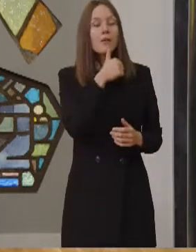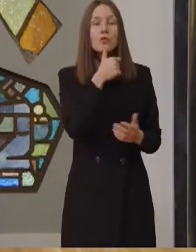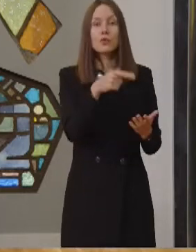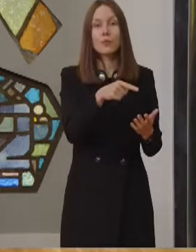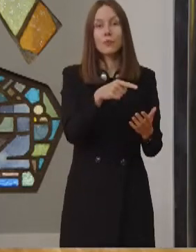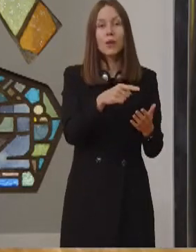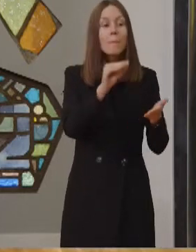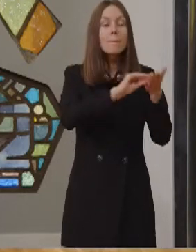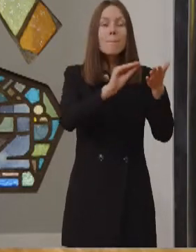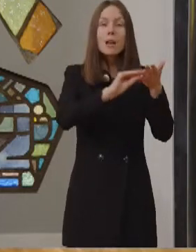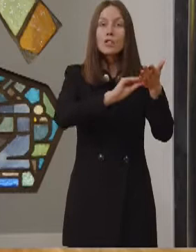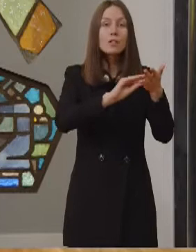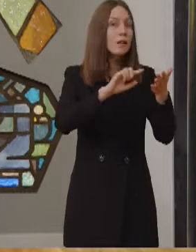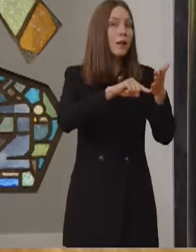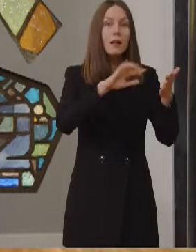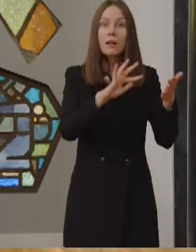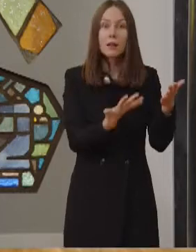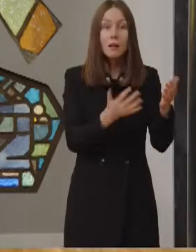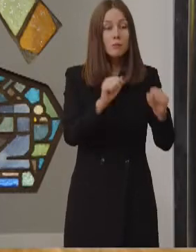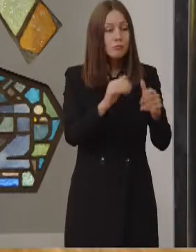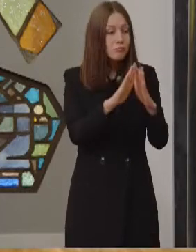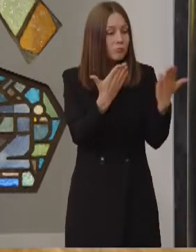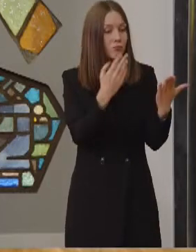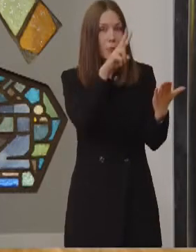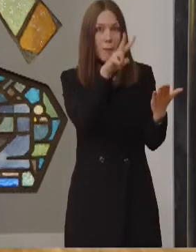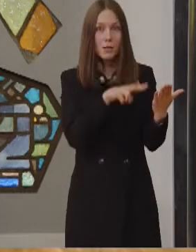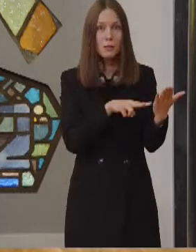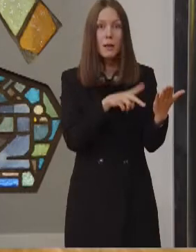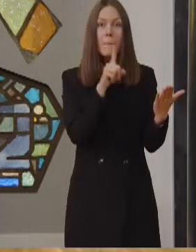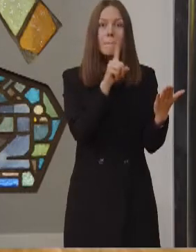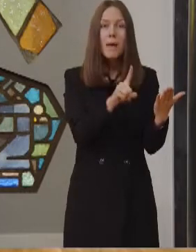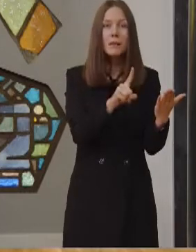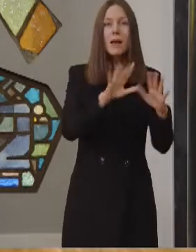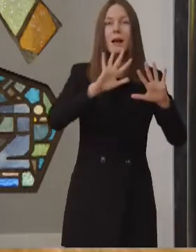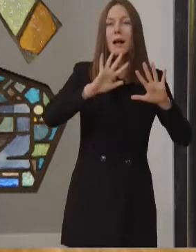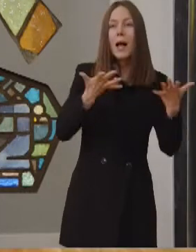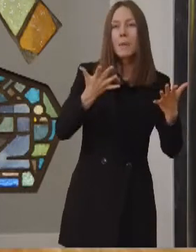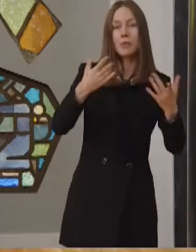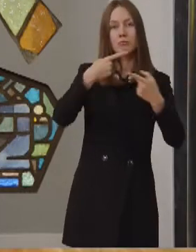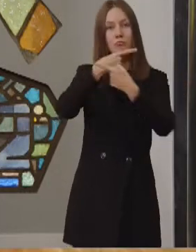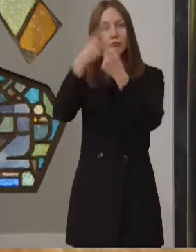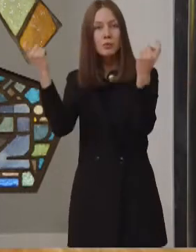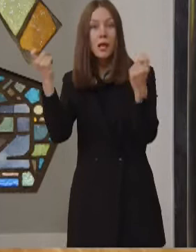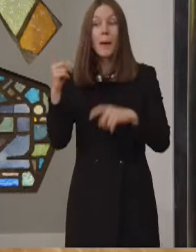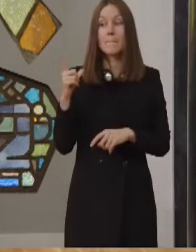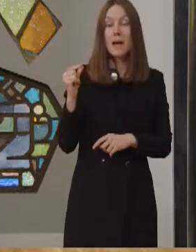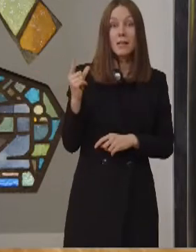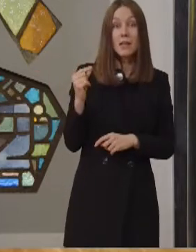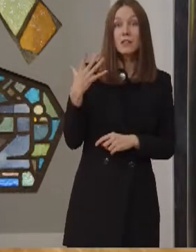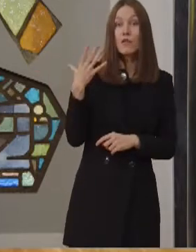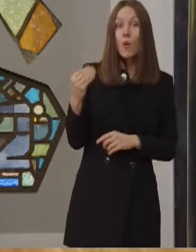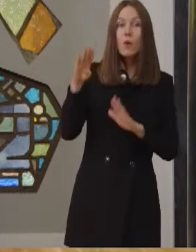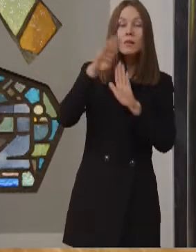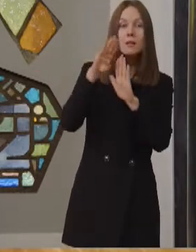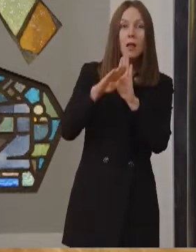way? Well, if you want to read the text, you can simply take the text and read it. But